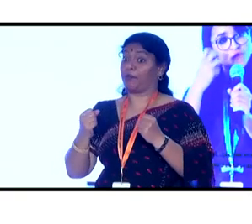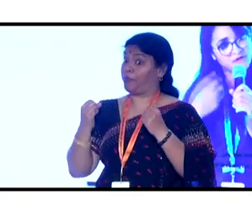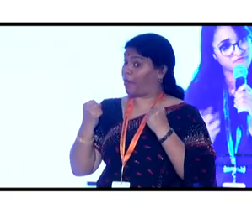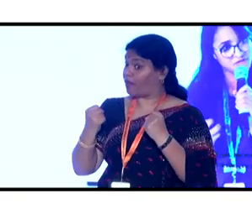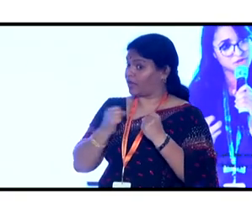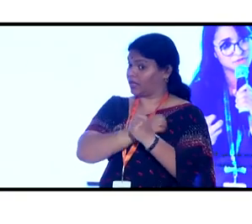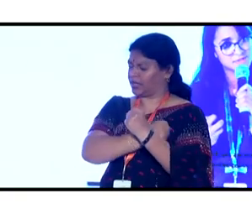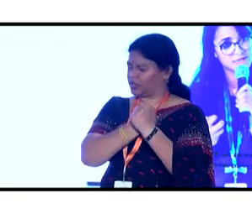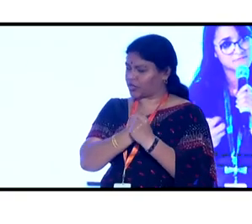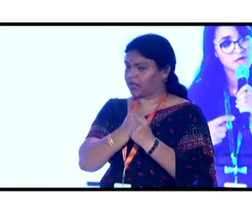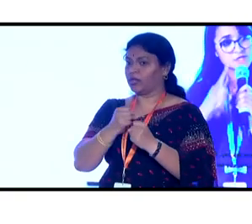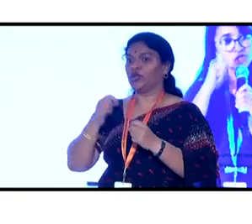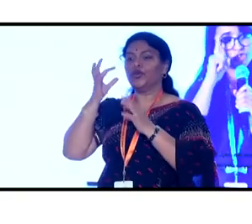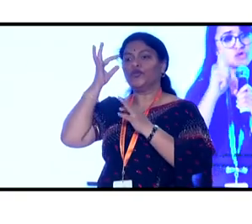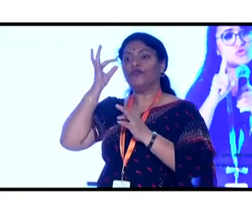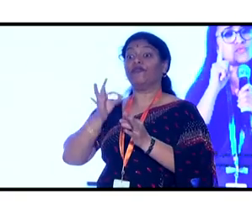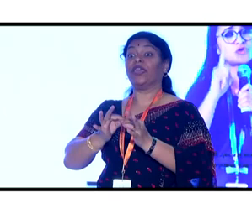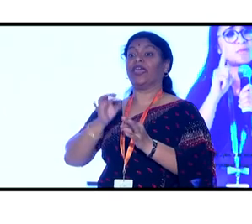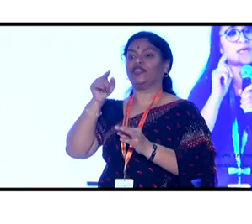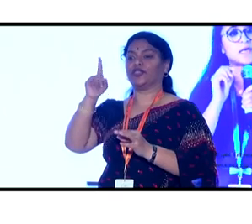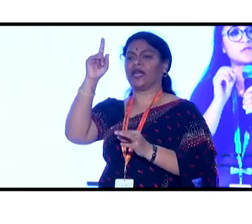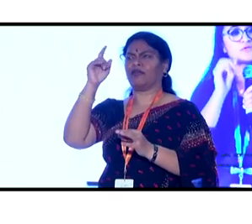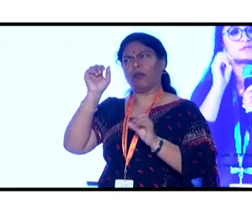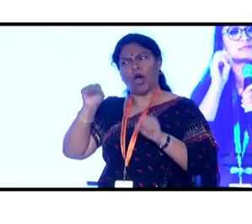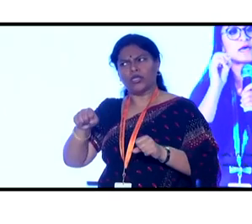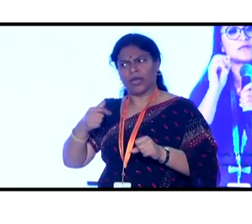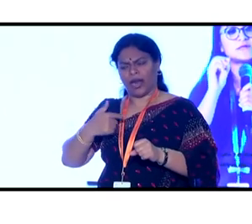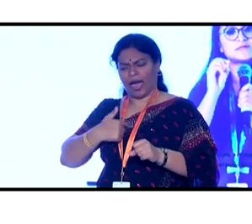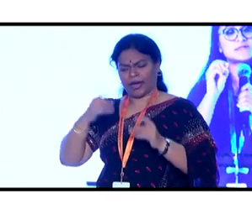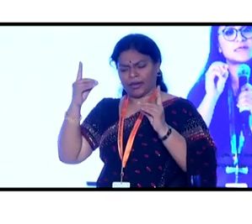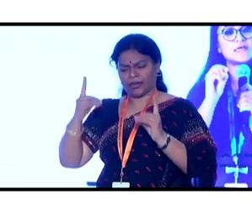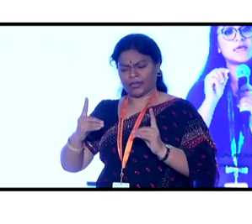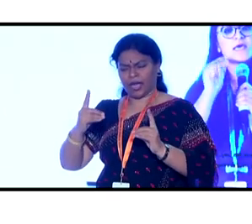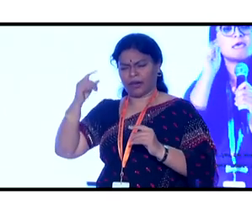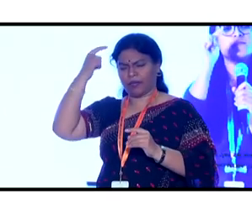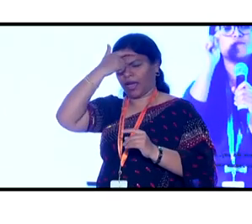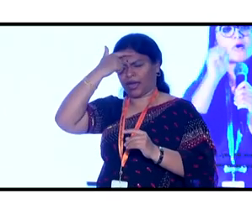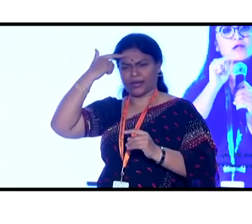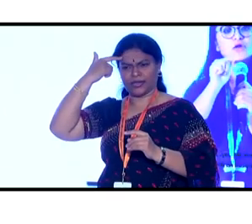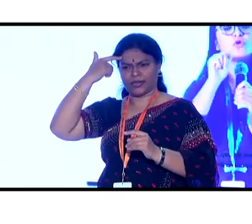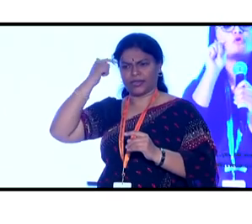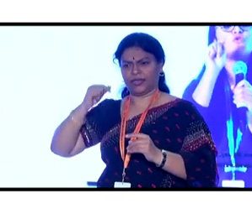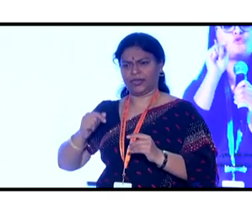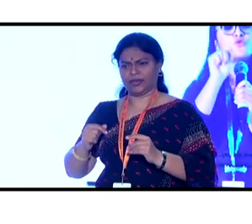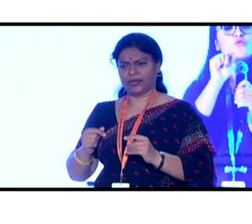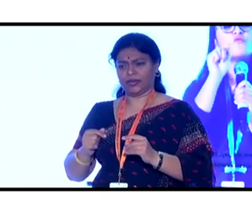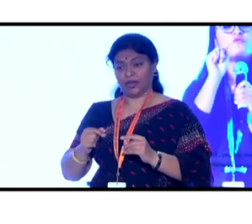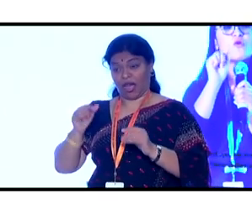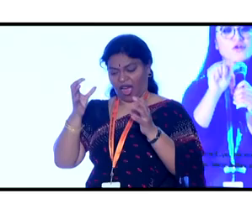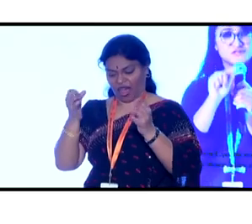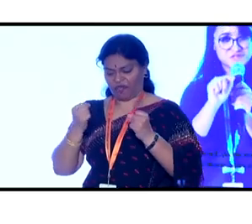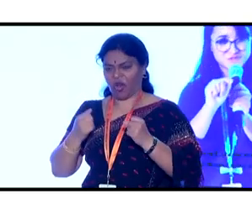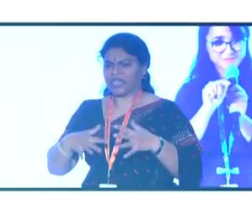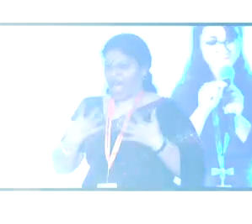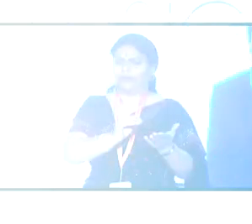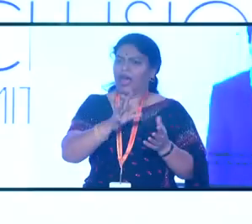to have faith in yourself that you would be able to decide your destiny in the manner you